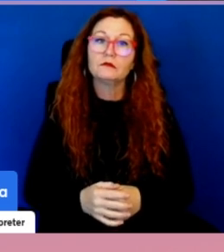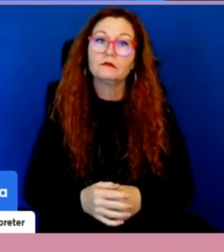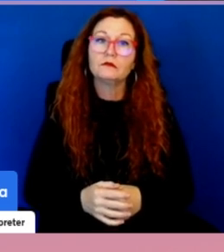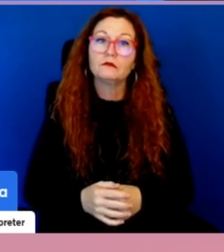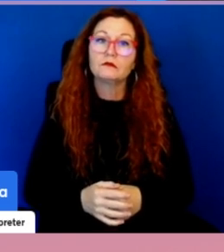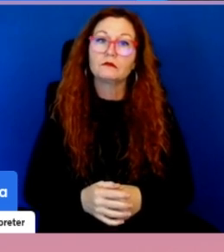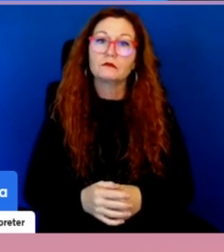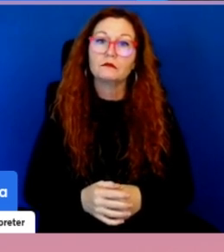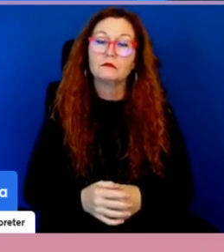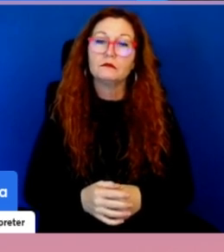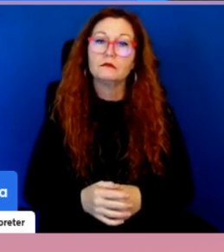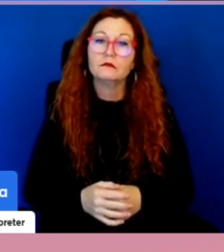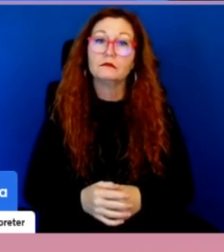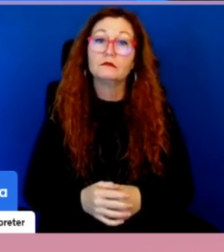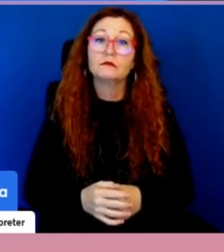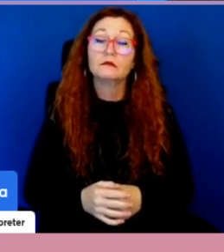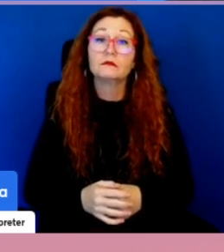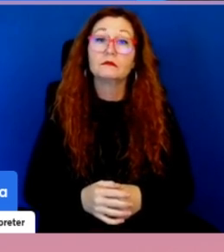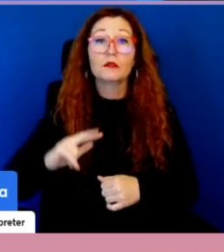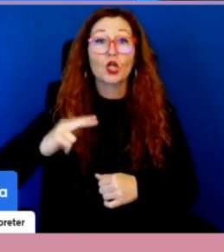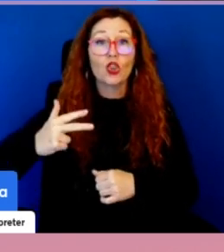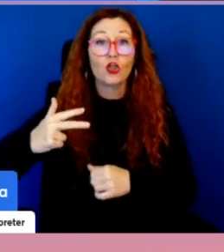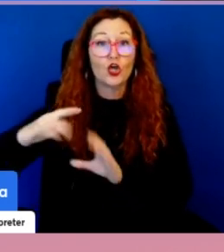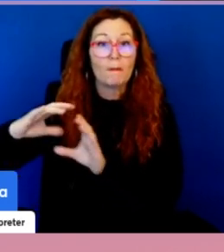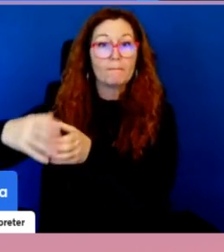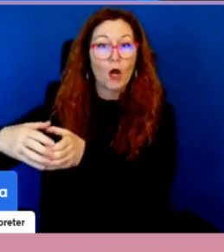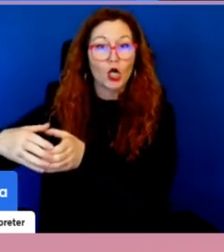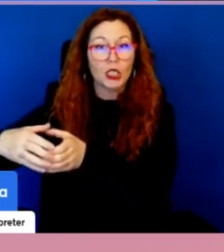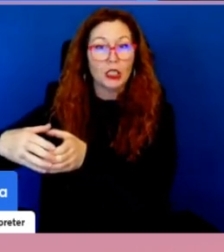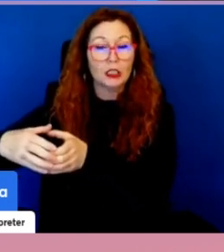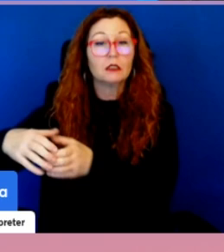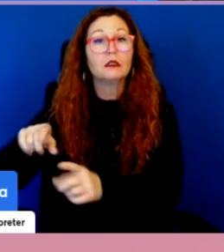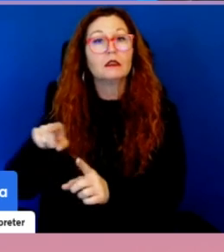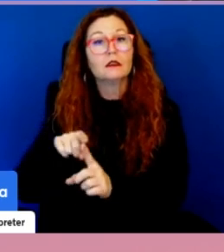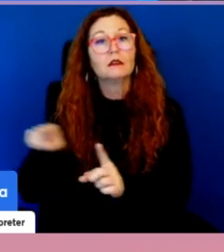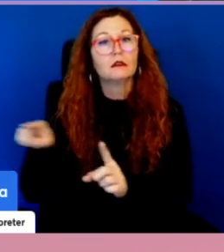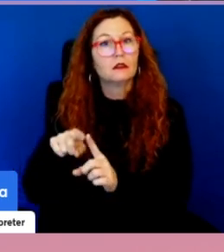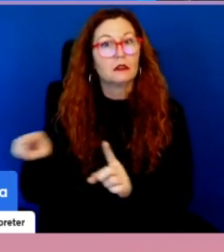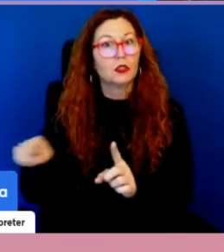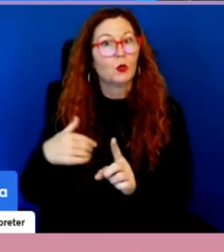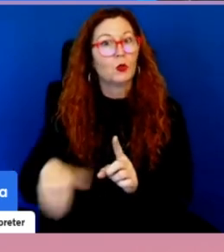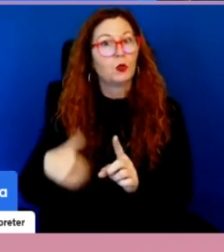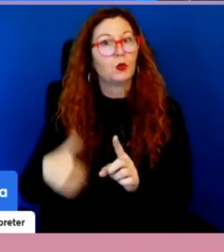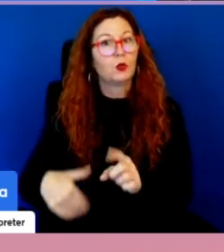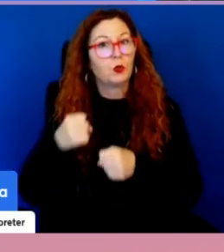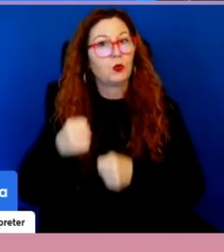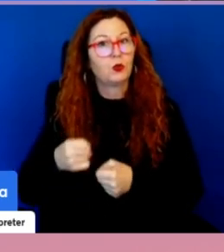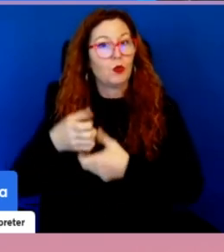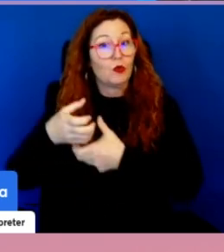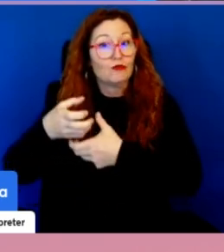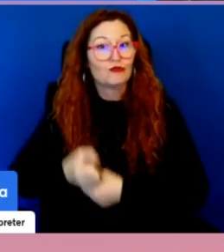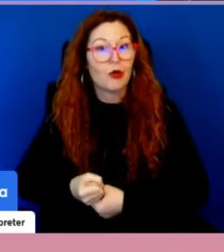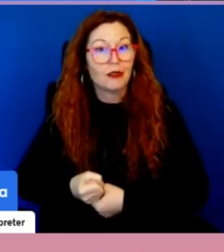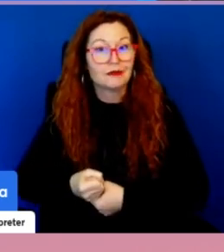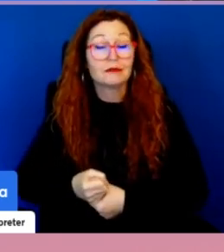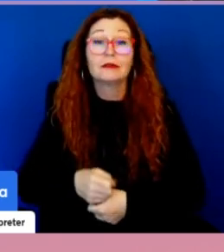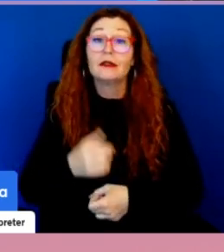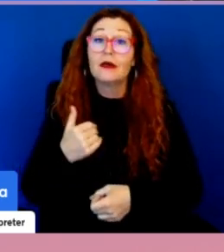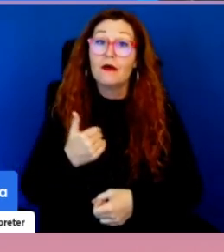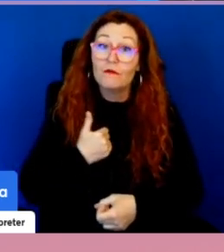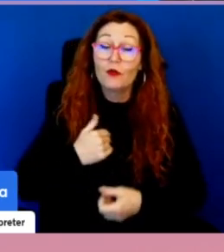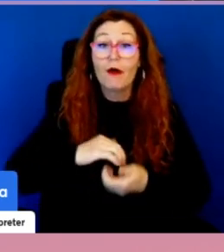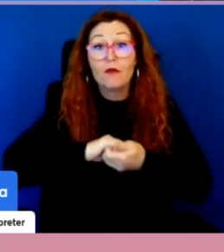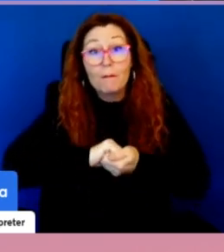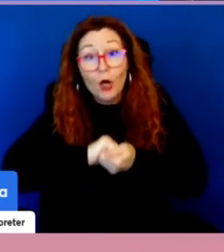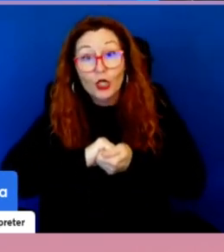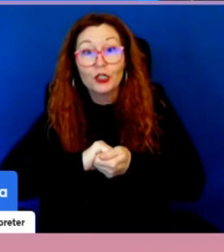Next up, we have third-party assurance. SOC 2 is a big trust signal. So if you're working with customers, partners, and stakeholders,